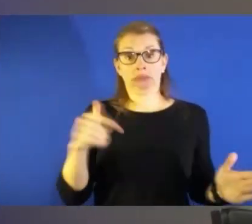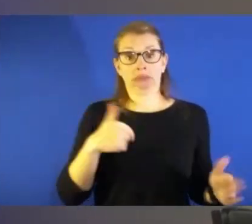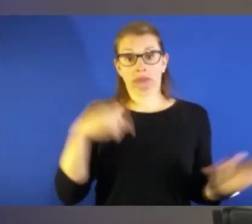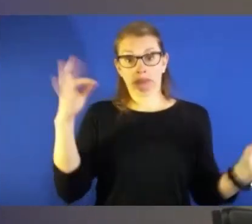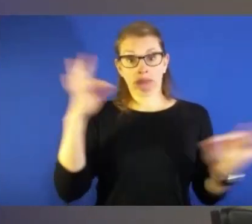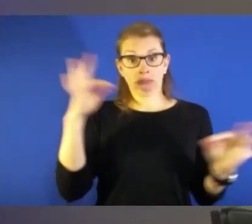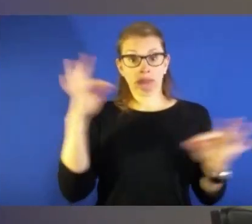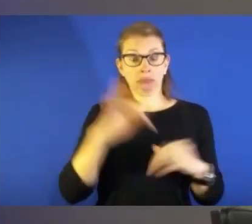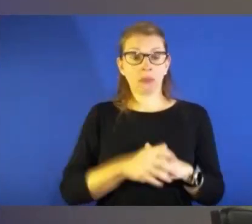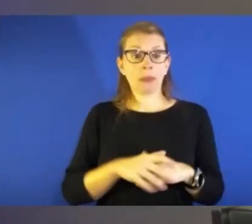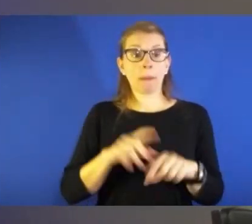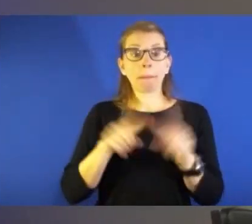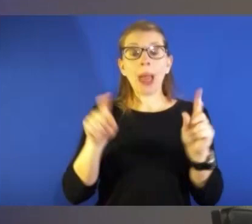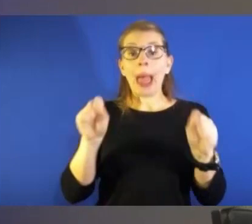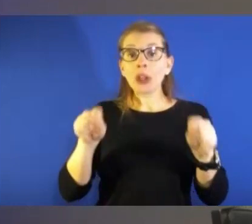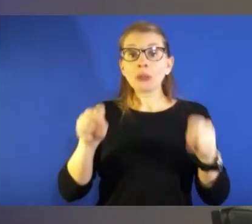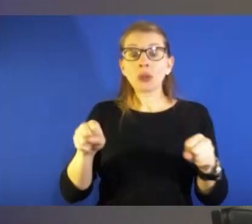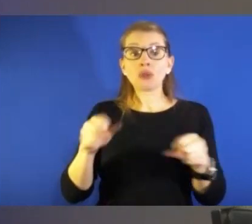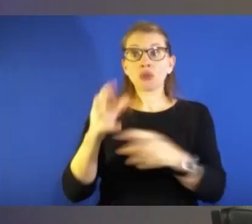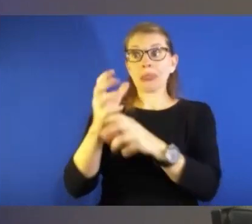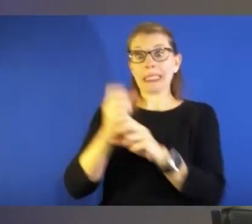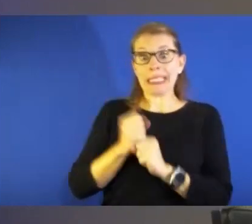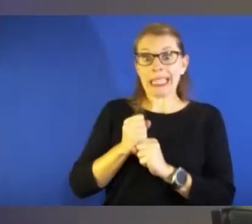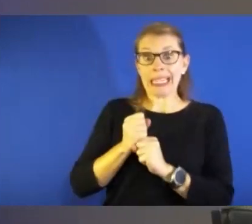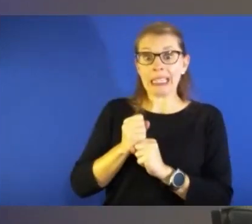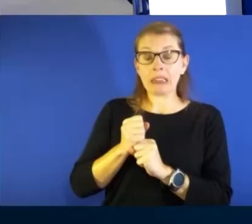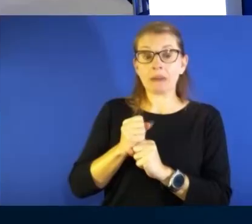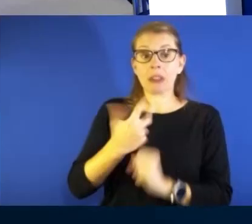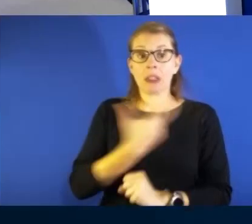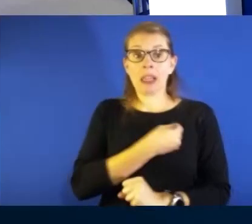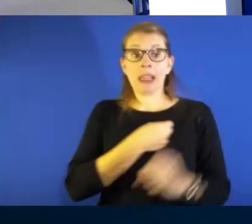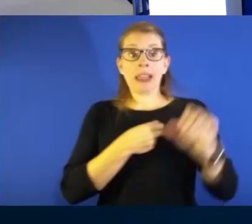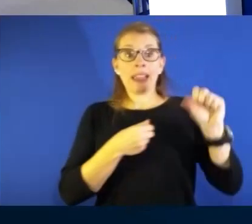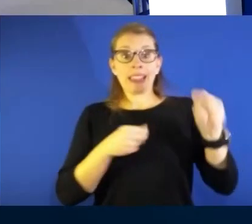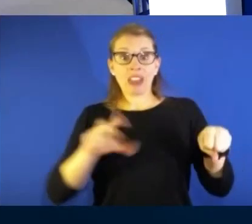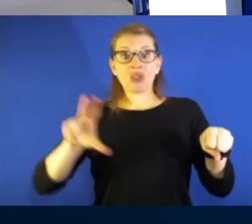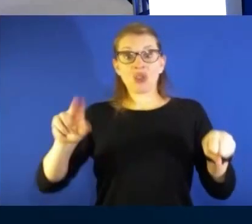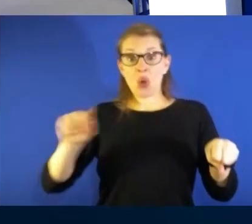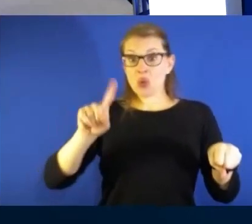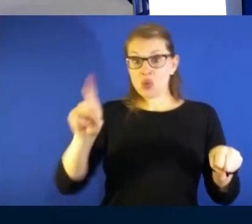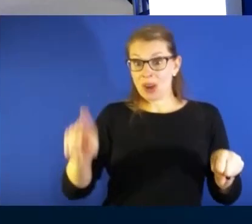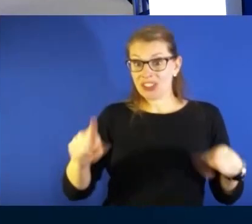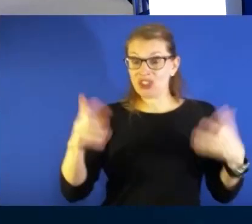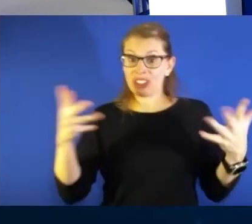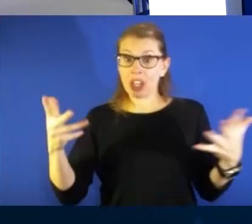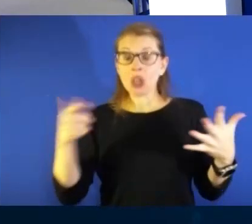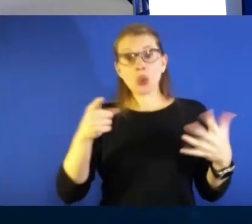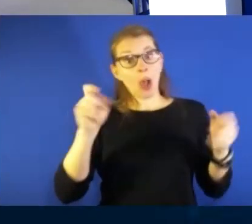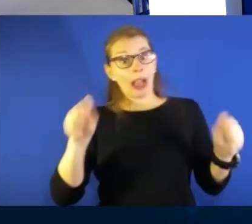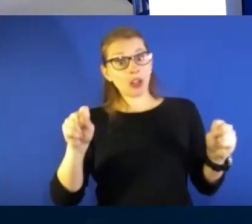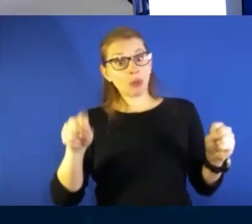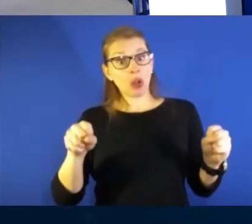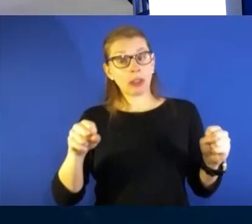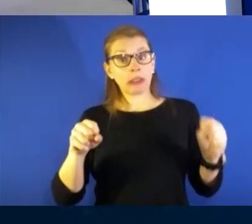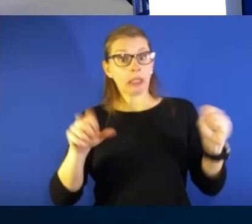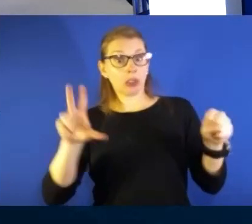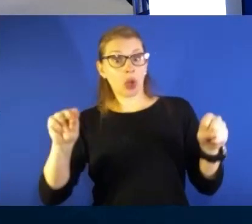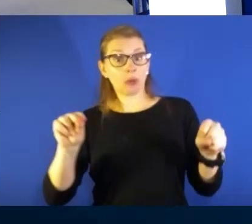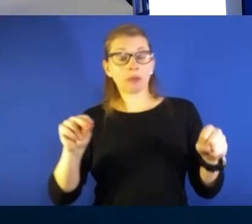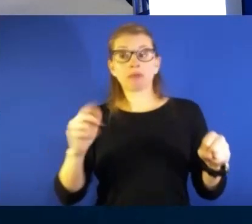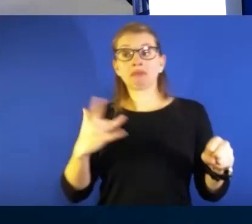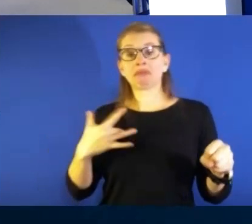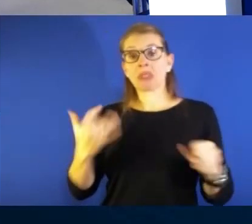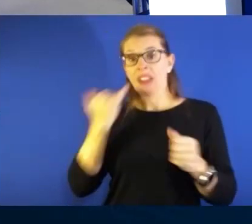they eligible to receive it, from what I understand. Is it a yes or no question? Like, are you eligible? Yeah. And I mean, if they're signing up,